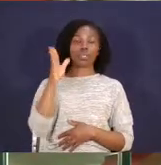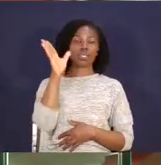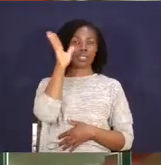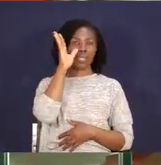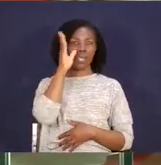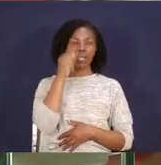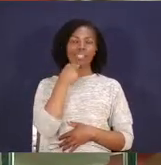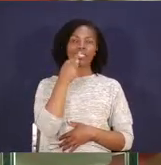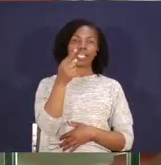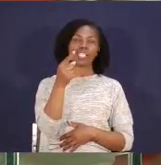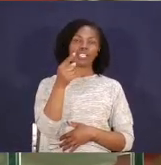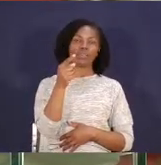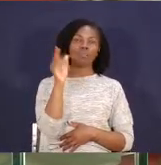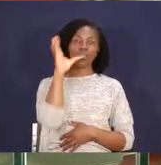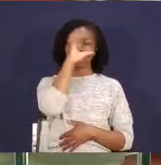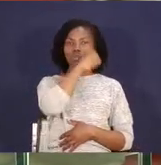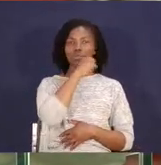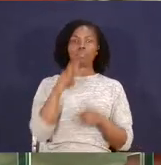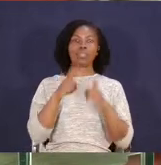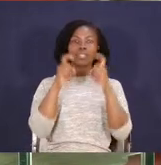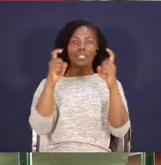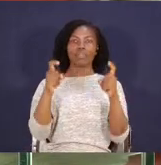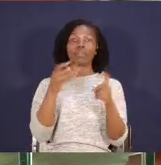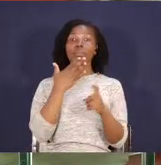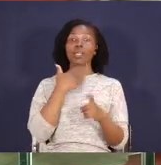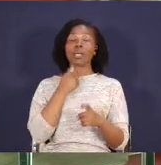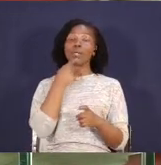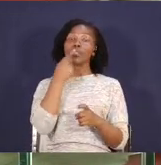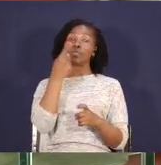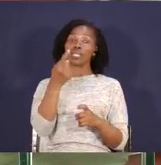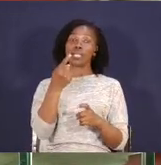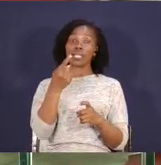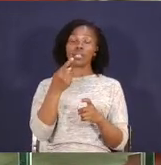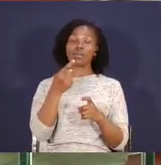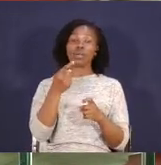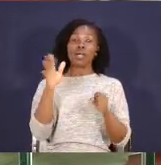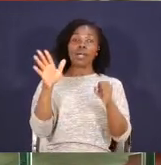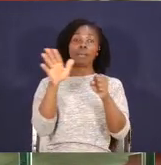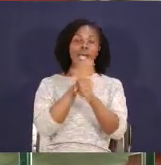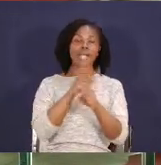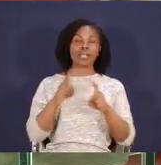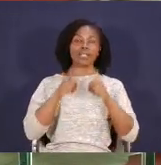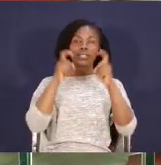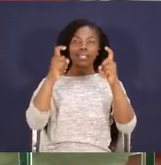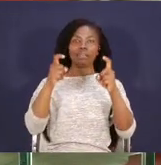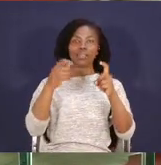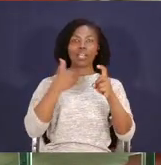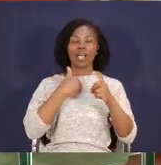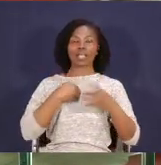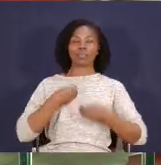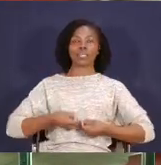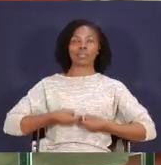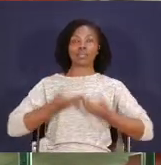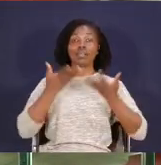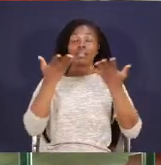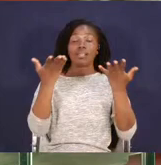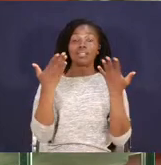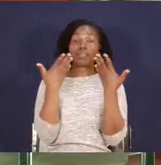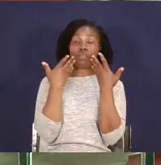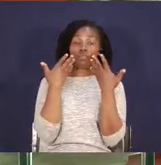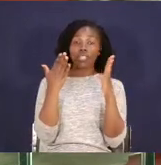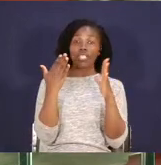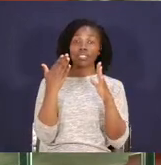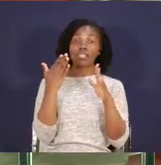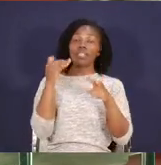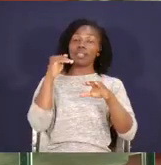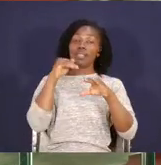a gift. The gift of abundance has been released. And the gift of abundance is already in